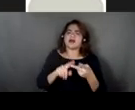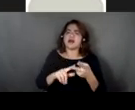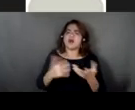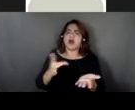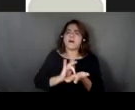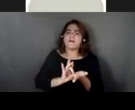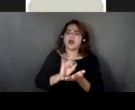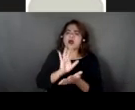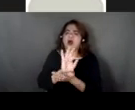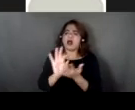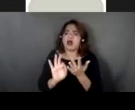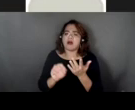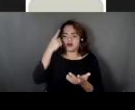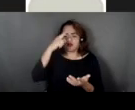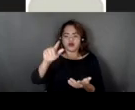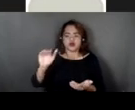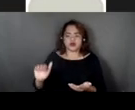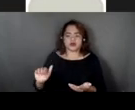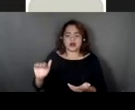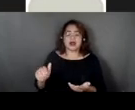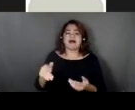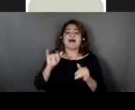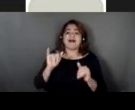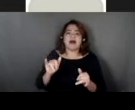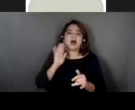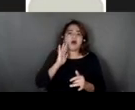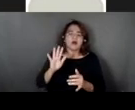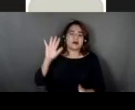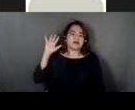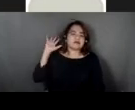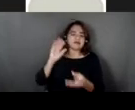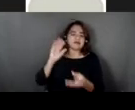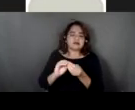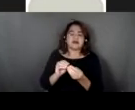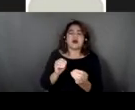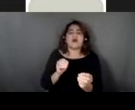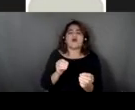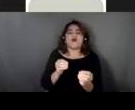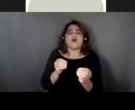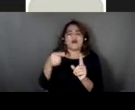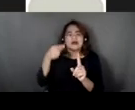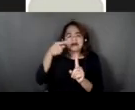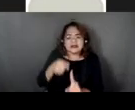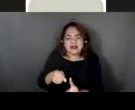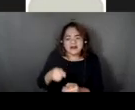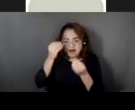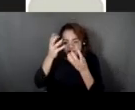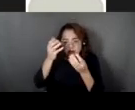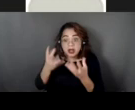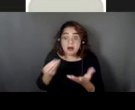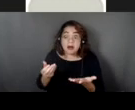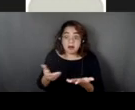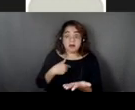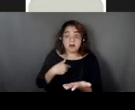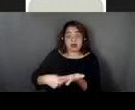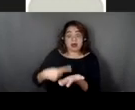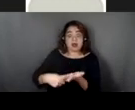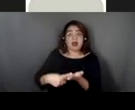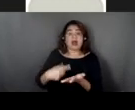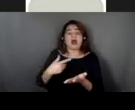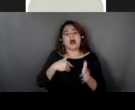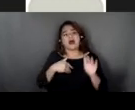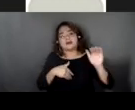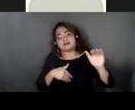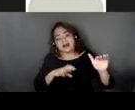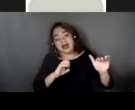And that also might give more specific information to bring your ex into the conversation. This is specifically what